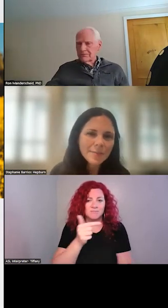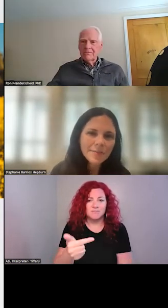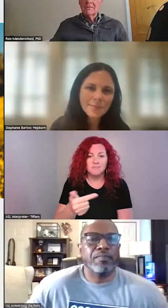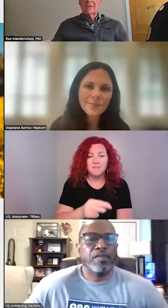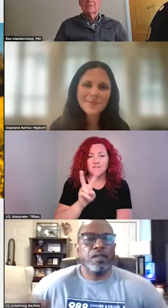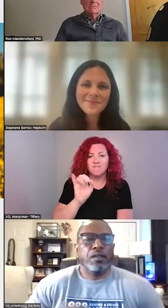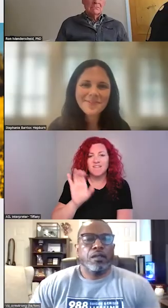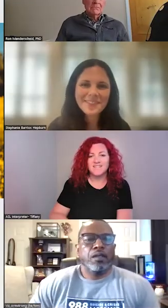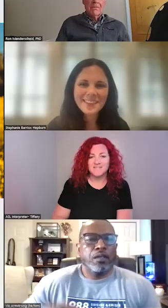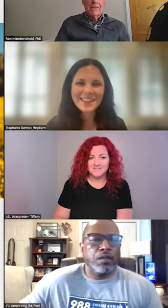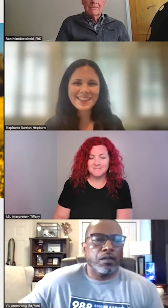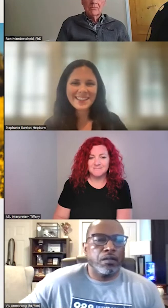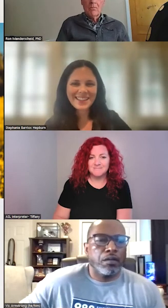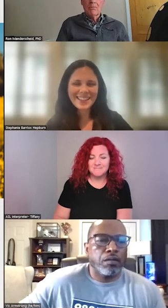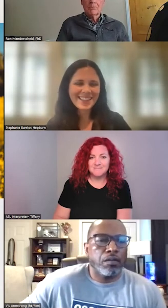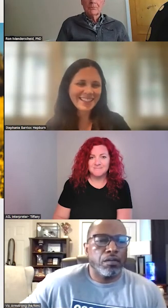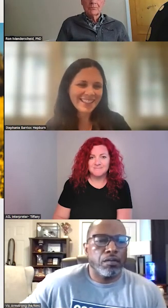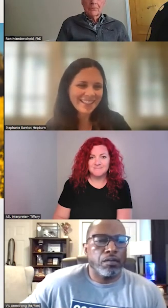Vic.